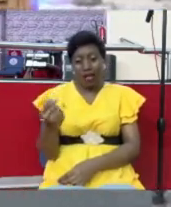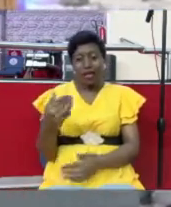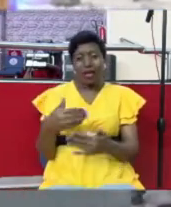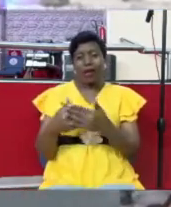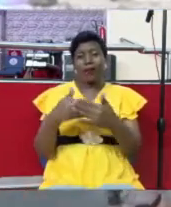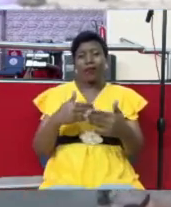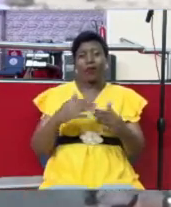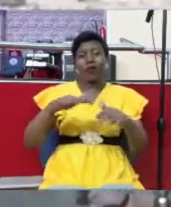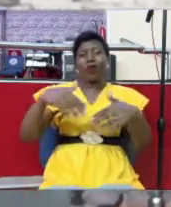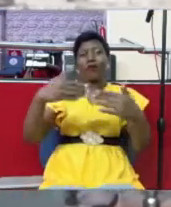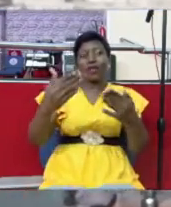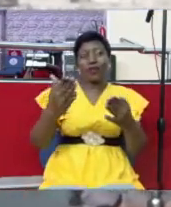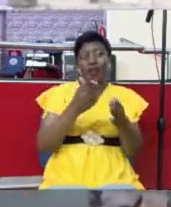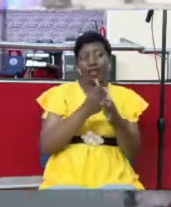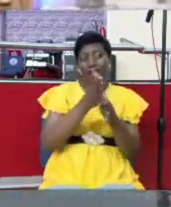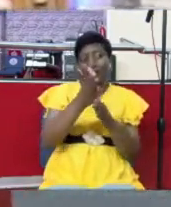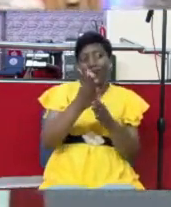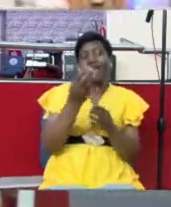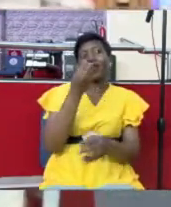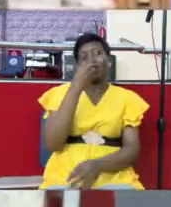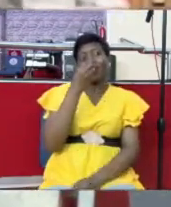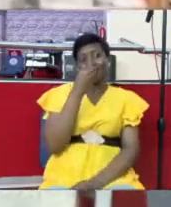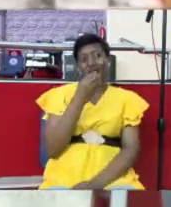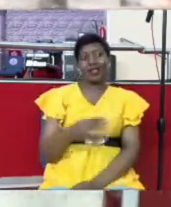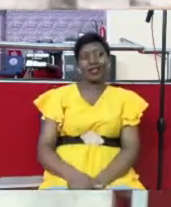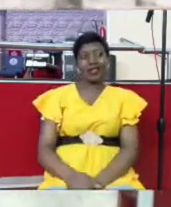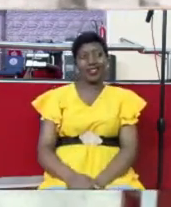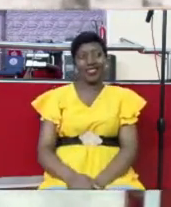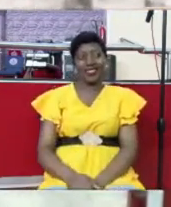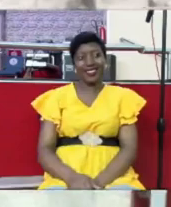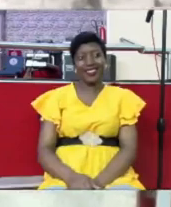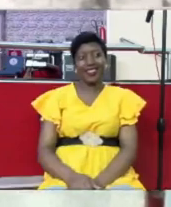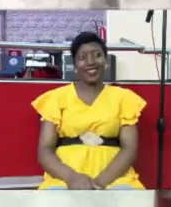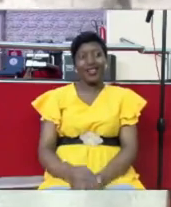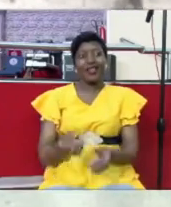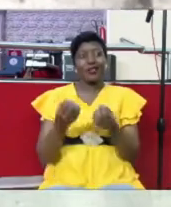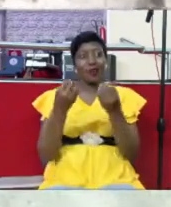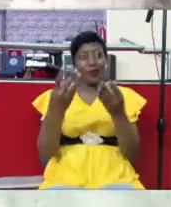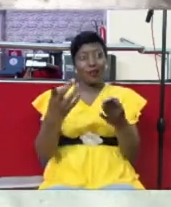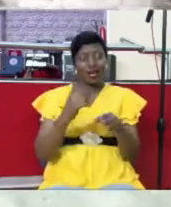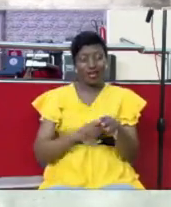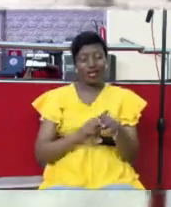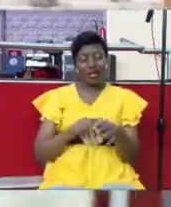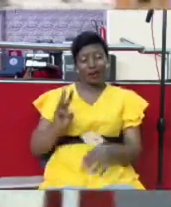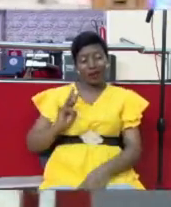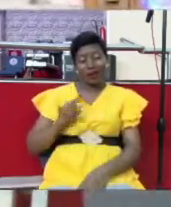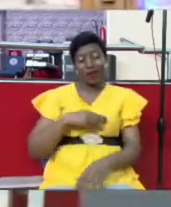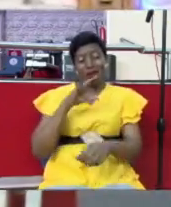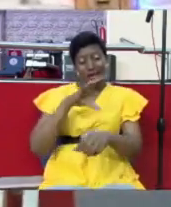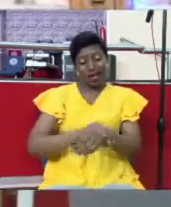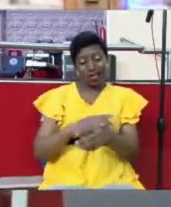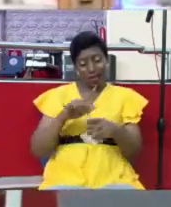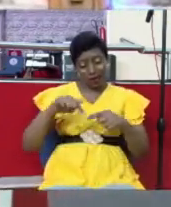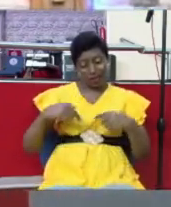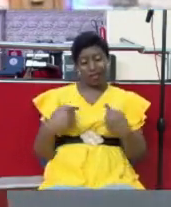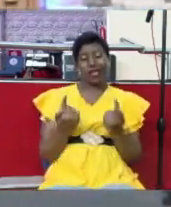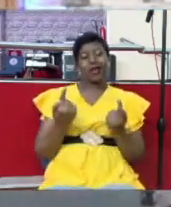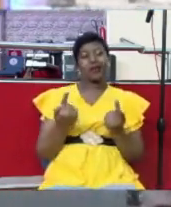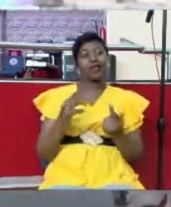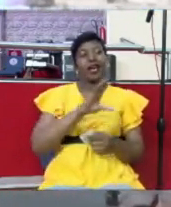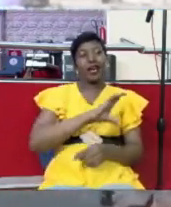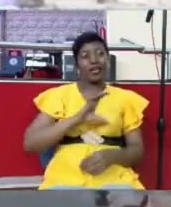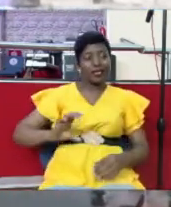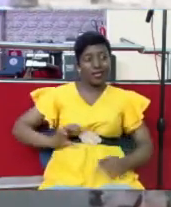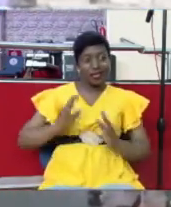ugali sosa na hukuwa umekula. Bwana Yesu asifiwe. Amen. Many times we find ourselves as Christians asking for ugali